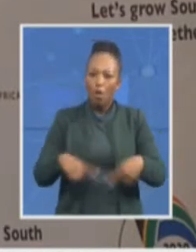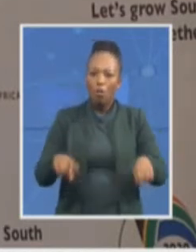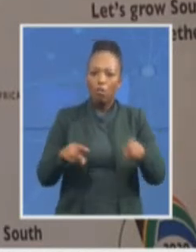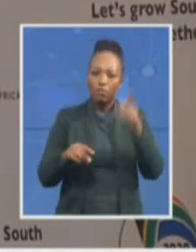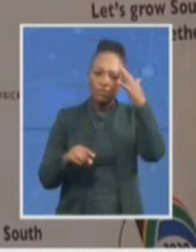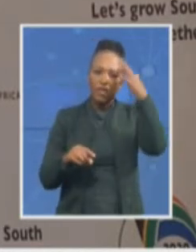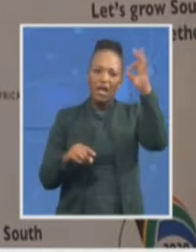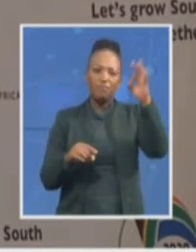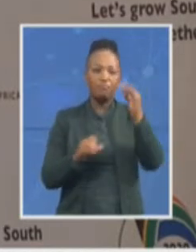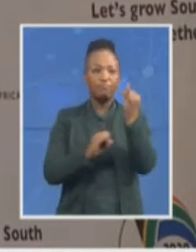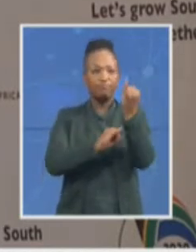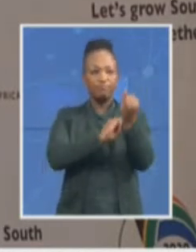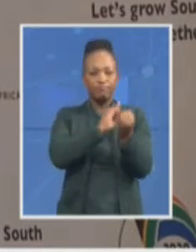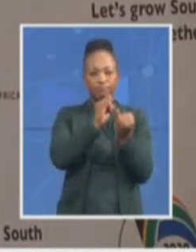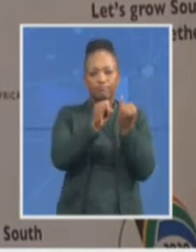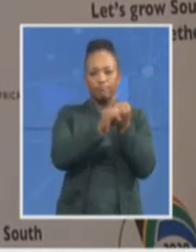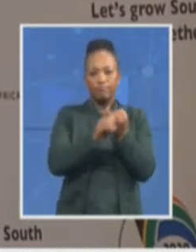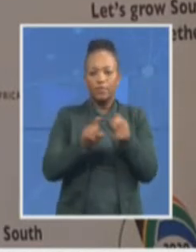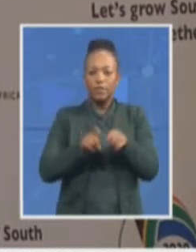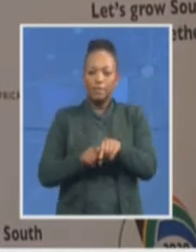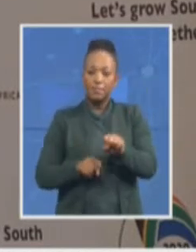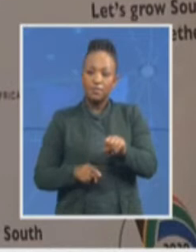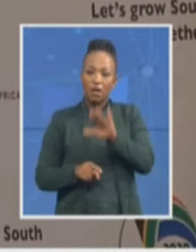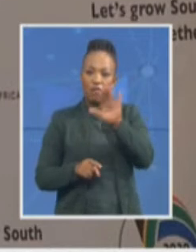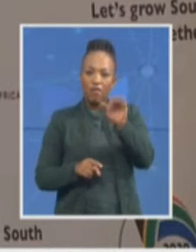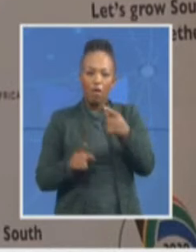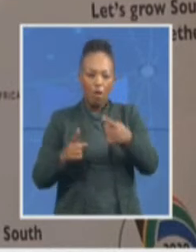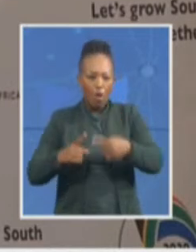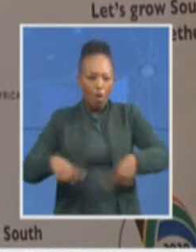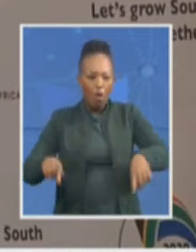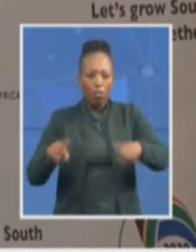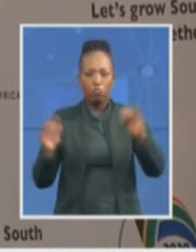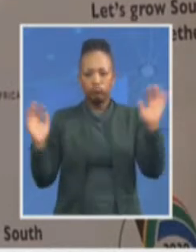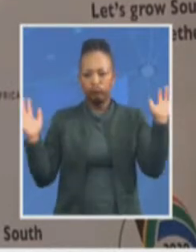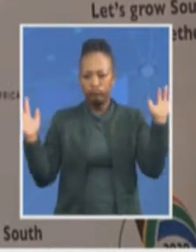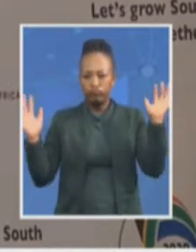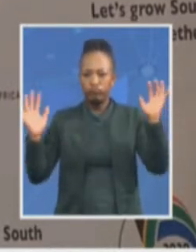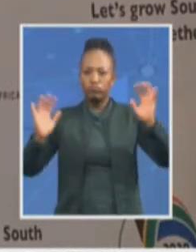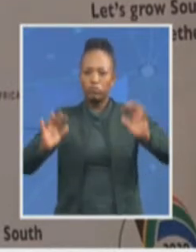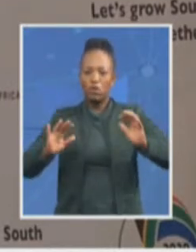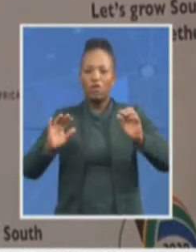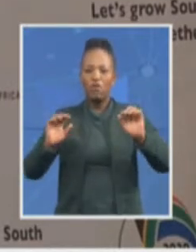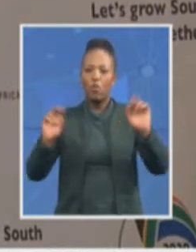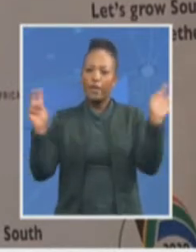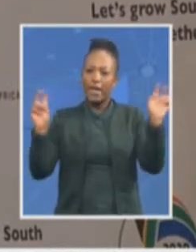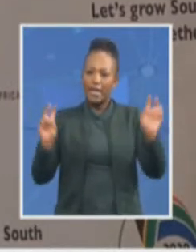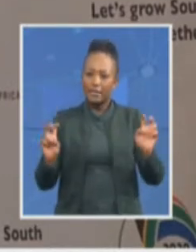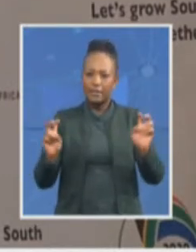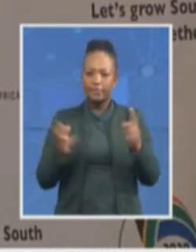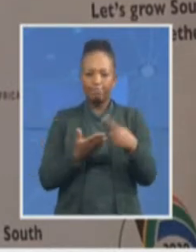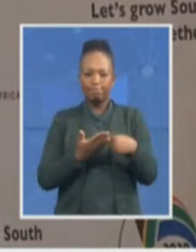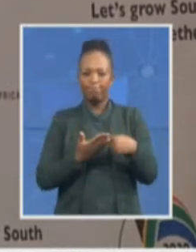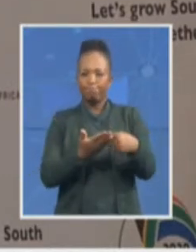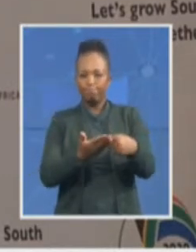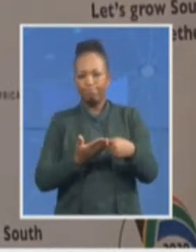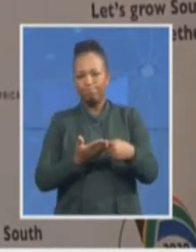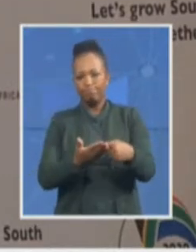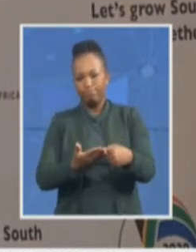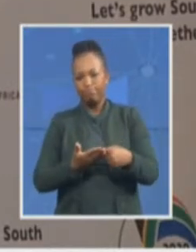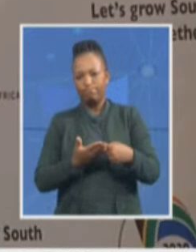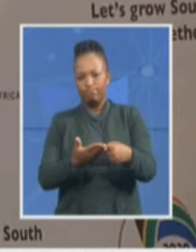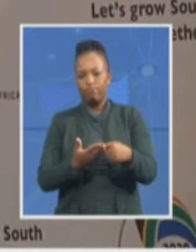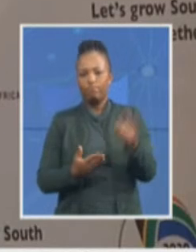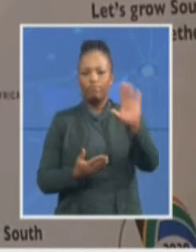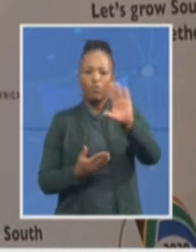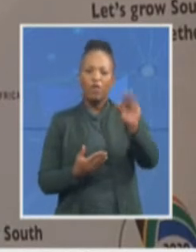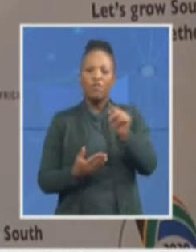energy sector to deliberate on how the African continent can use energy as a catalyst to